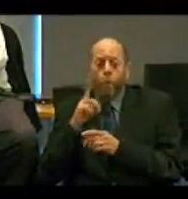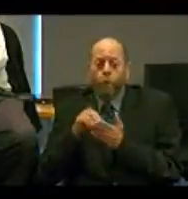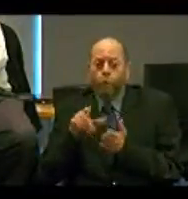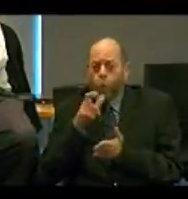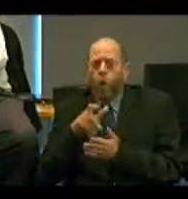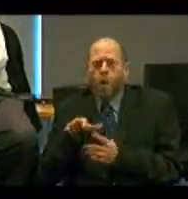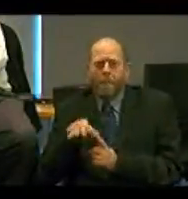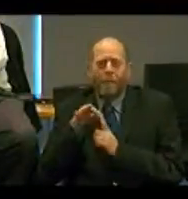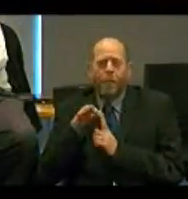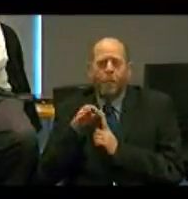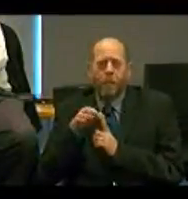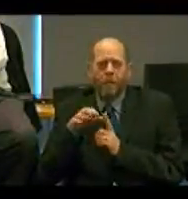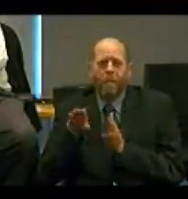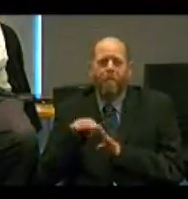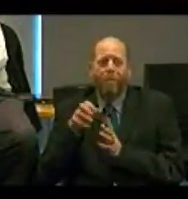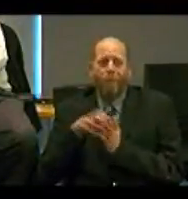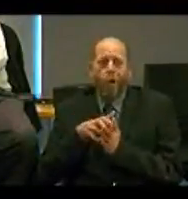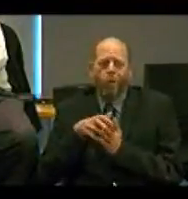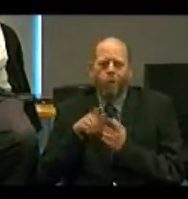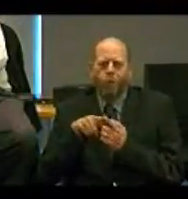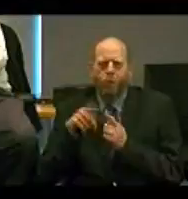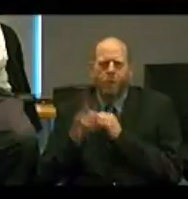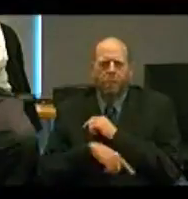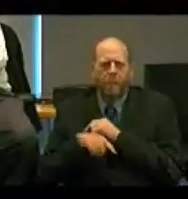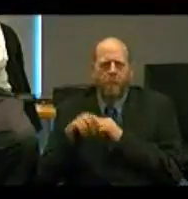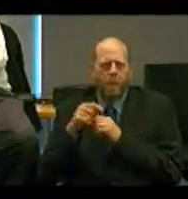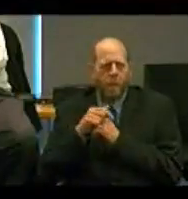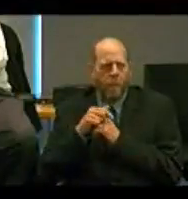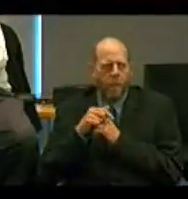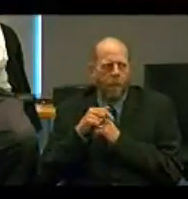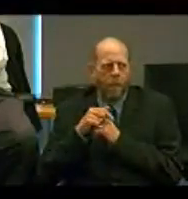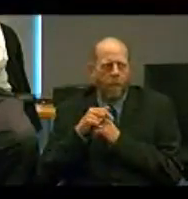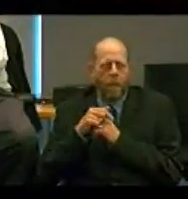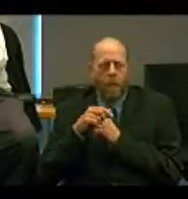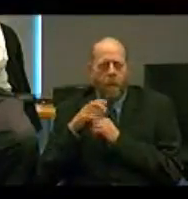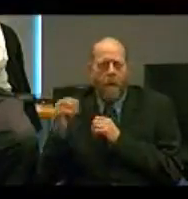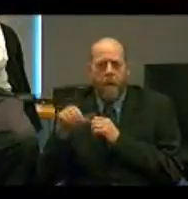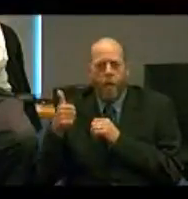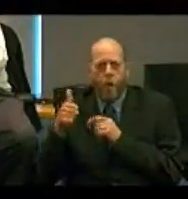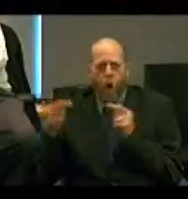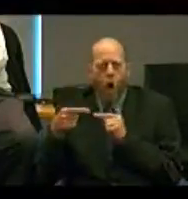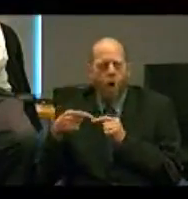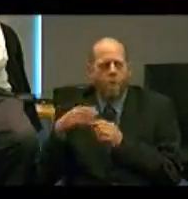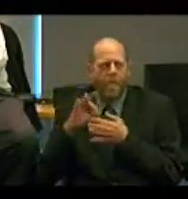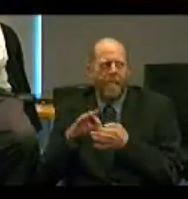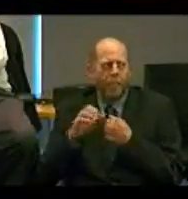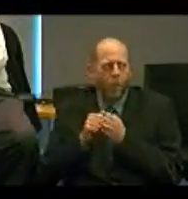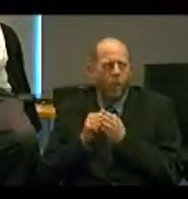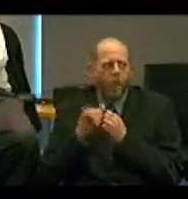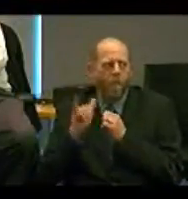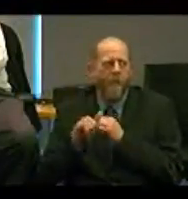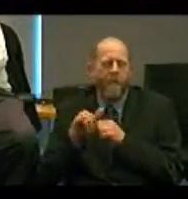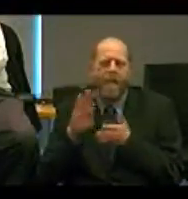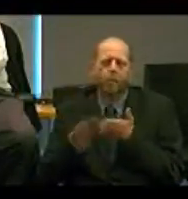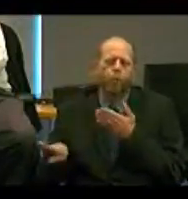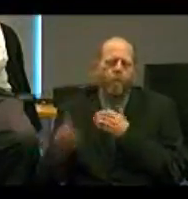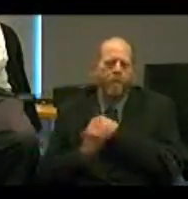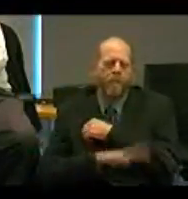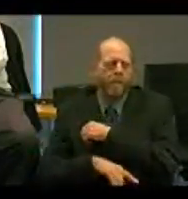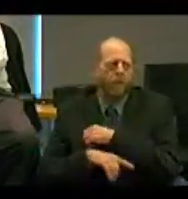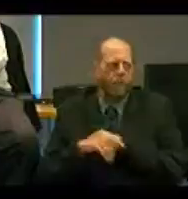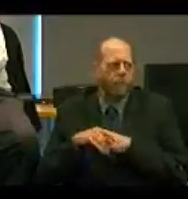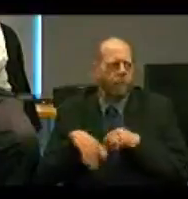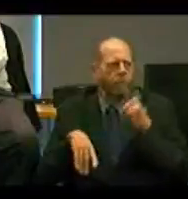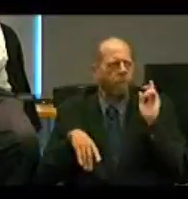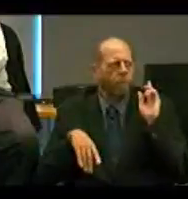to exclusionary discipline, and who are particularly vulnerable to other harms in connection with that exclusionary discipline. Ms.